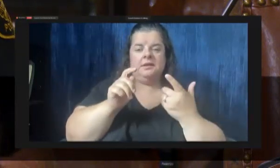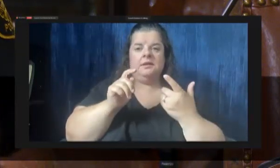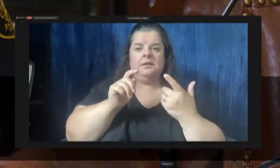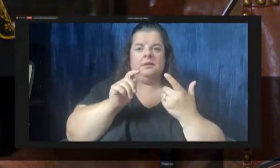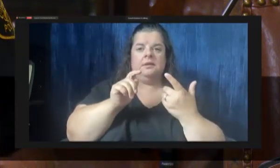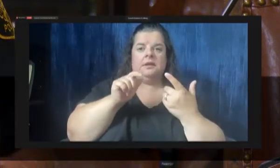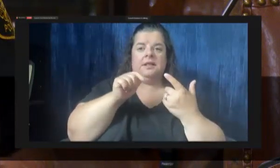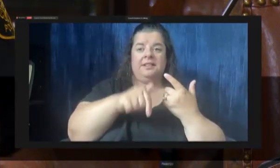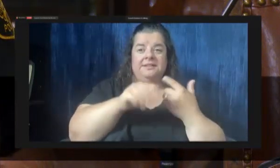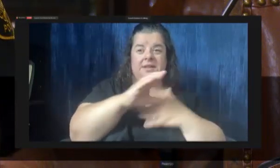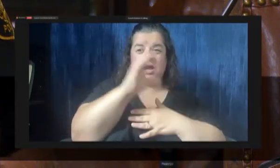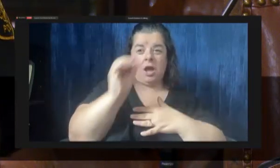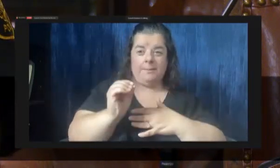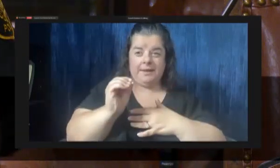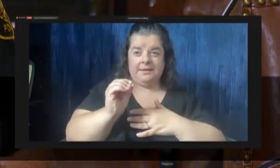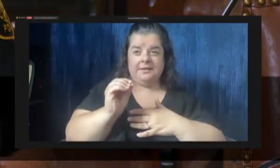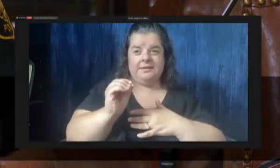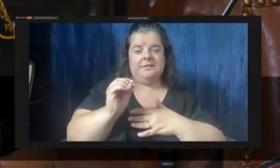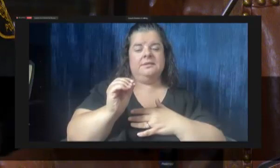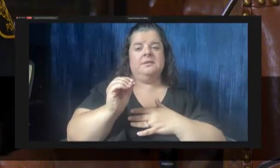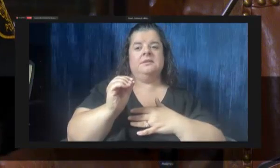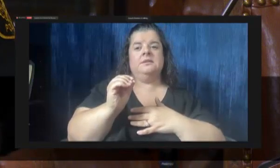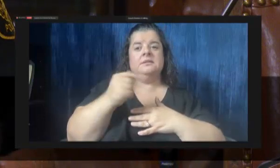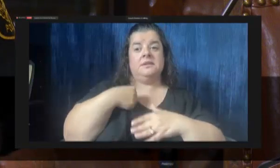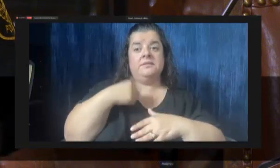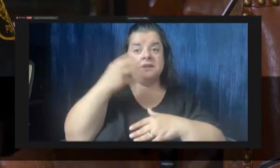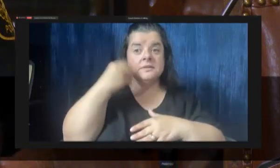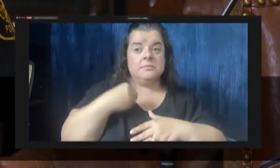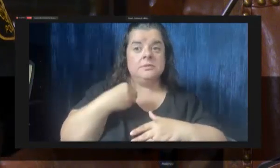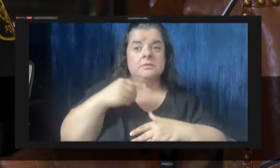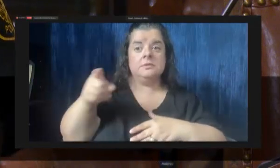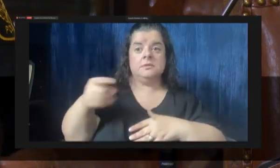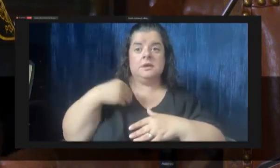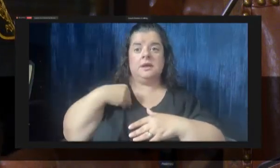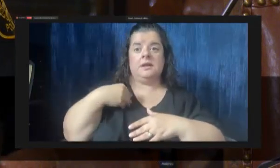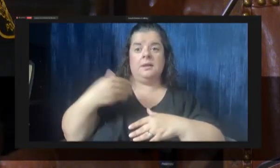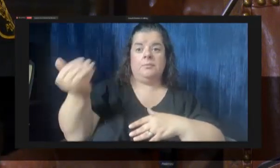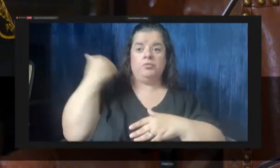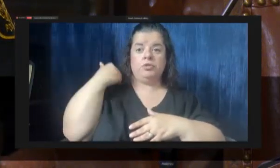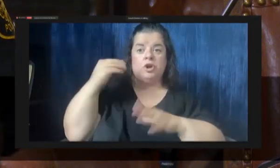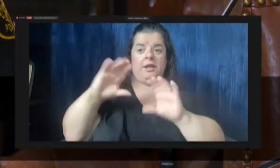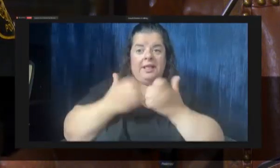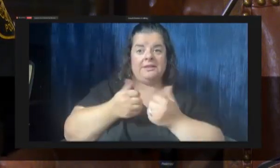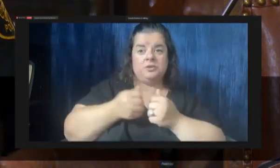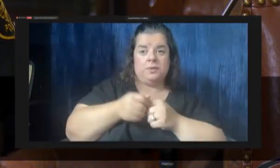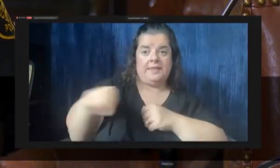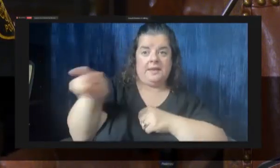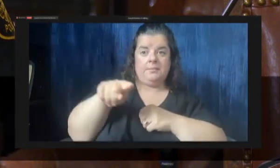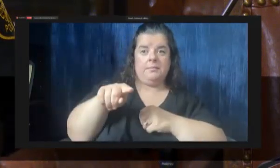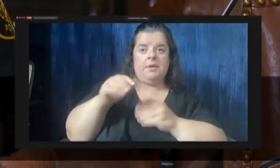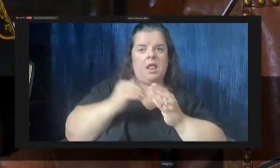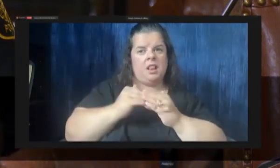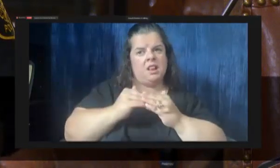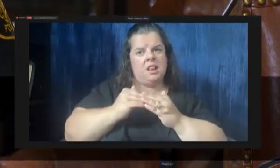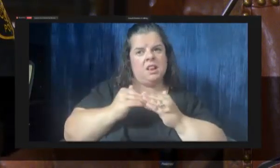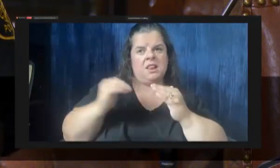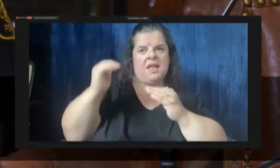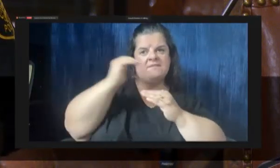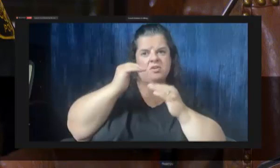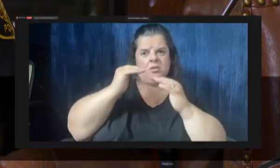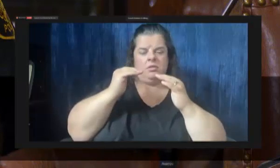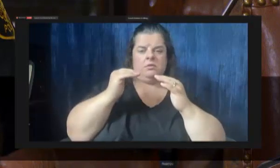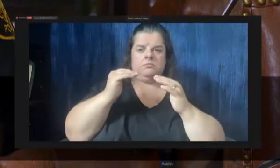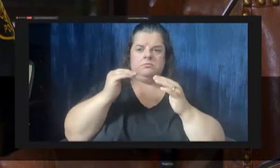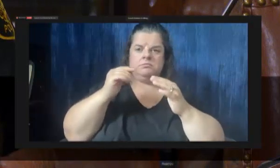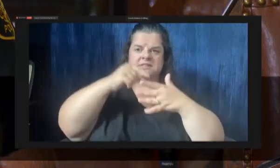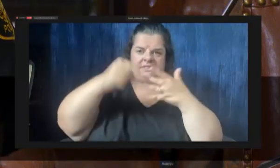company, I've had, and some other instructors have had prior classes with them. The level and detail in which they approach the class